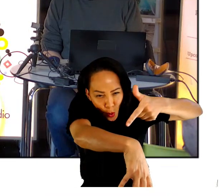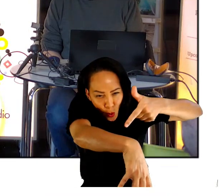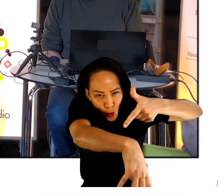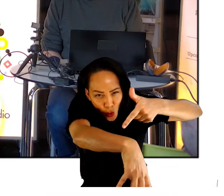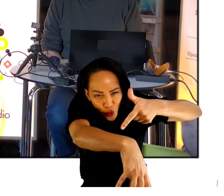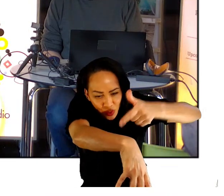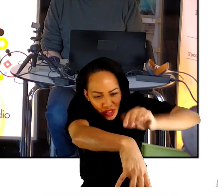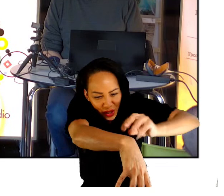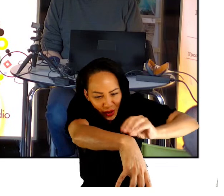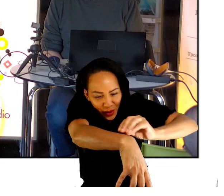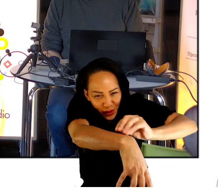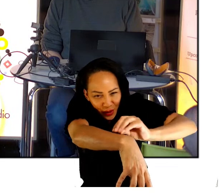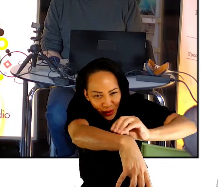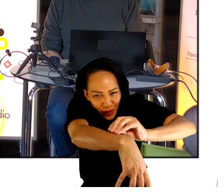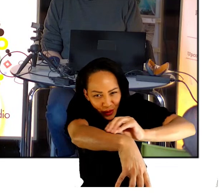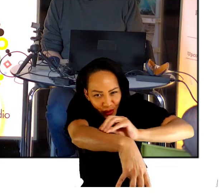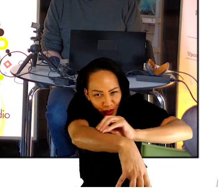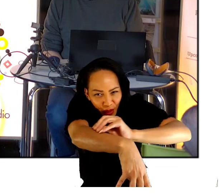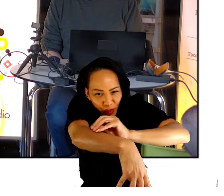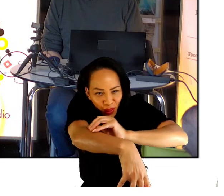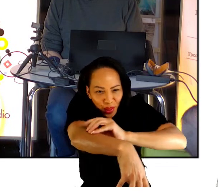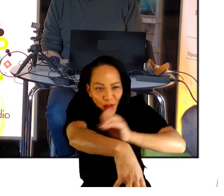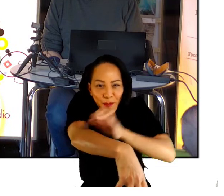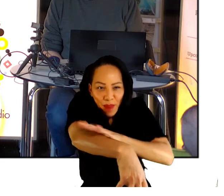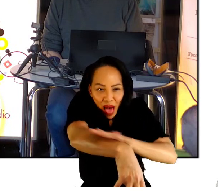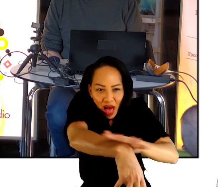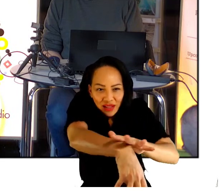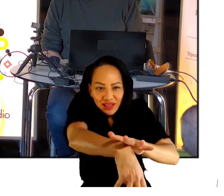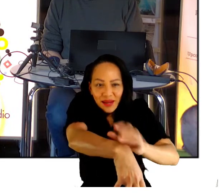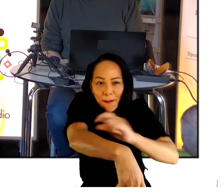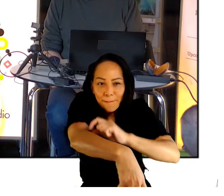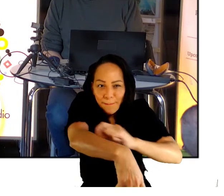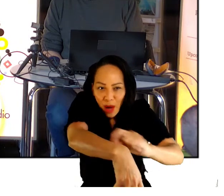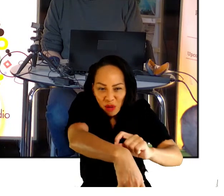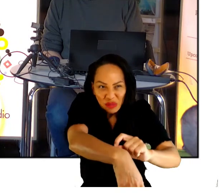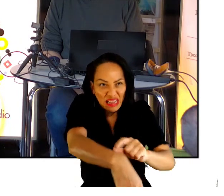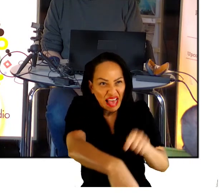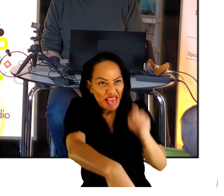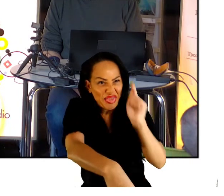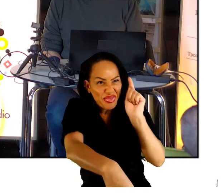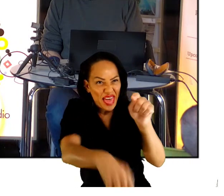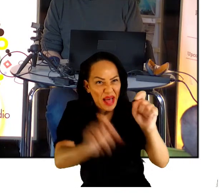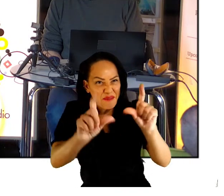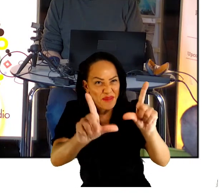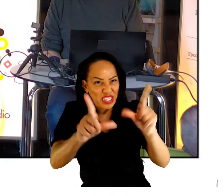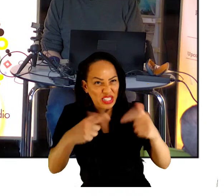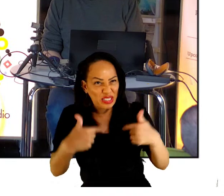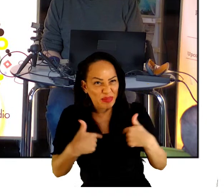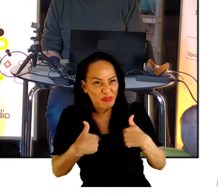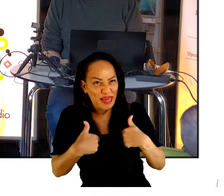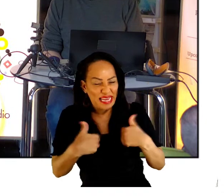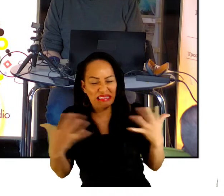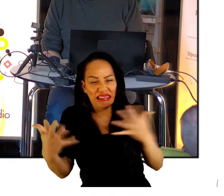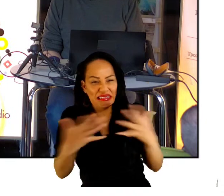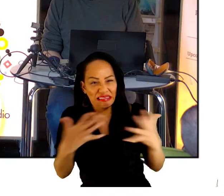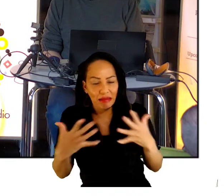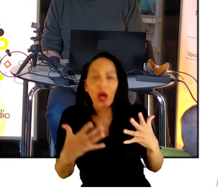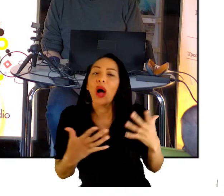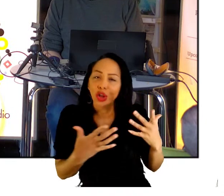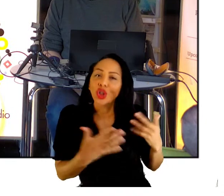mortal thing of blood and bones, and that is me. So we had many conversations around that,